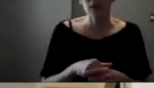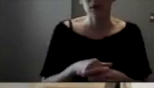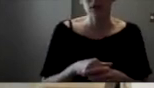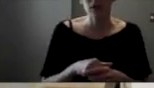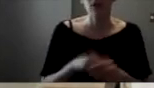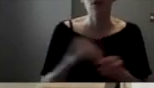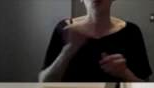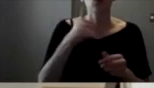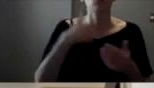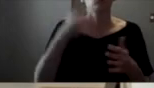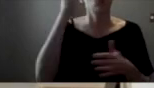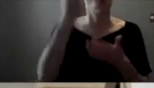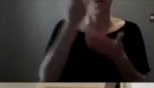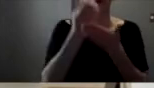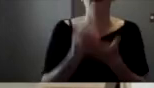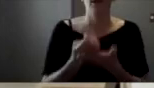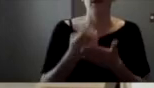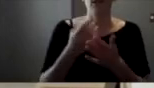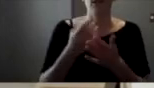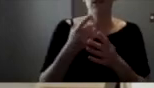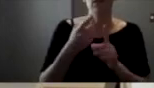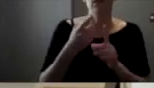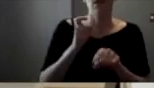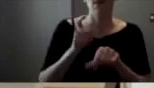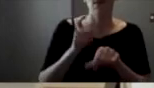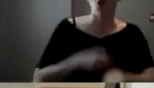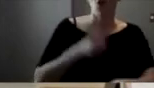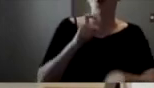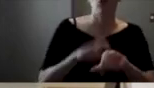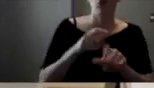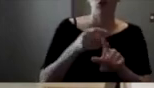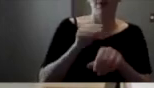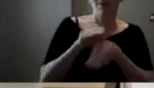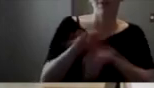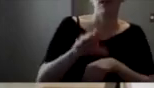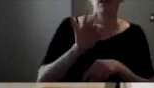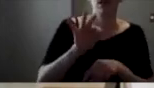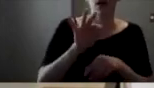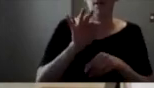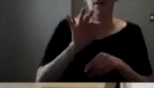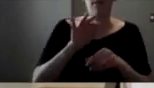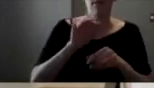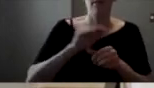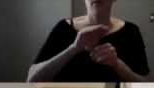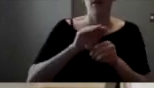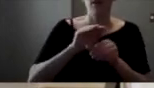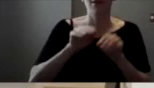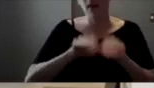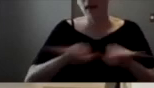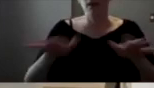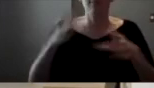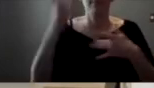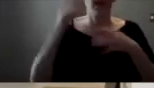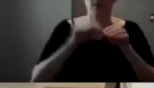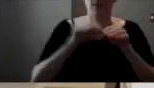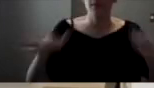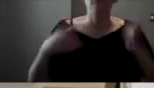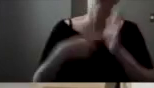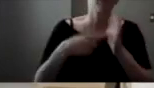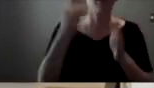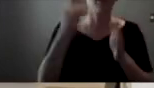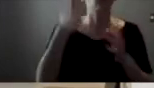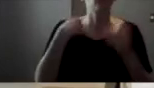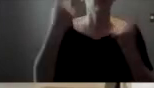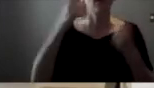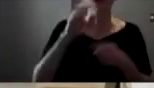the long-term effect of an epidemic, for example, in the Ebola virus disease in Western Central Africa,